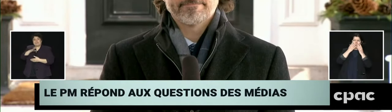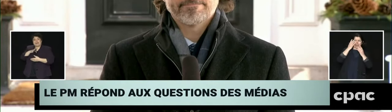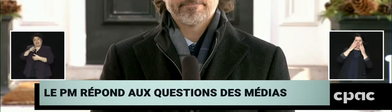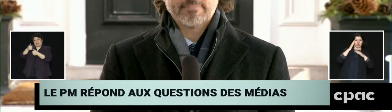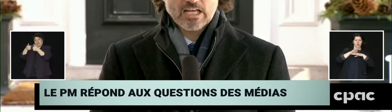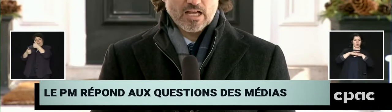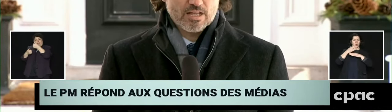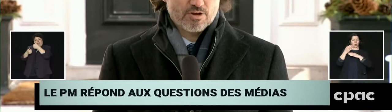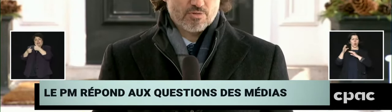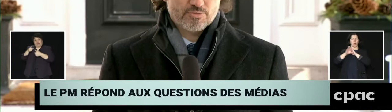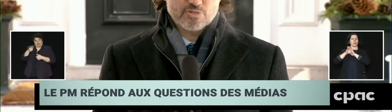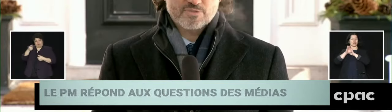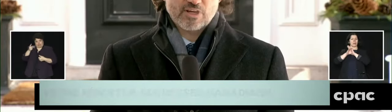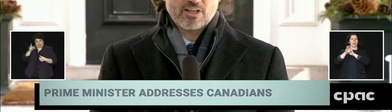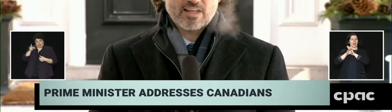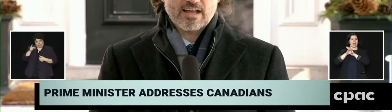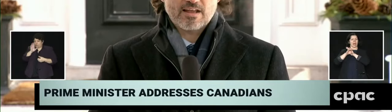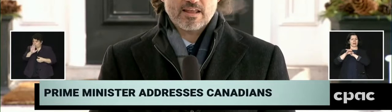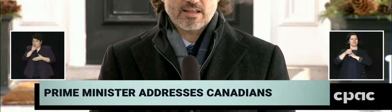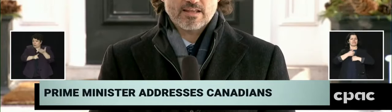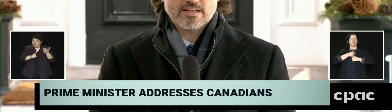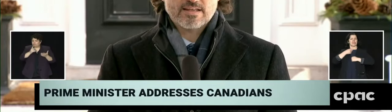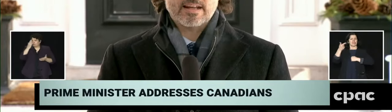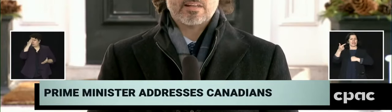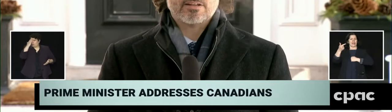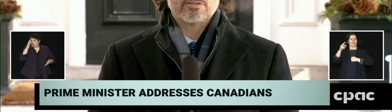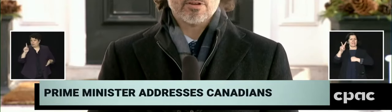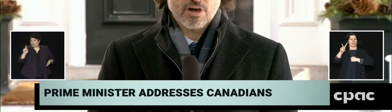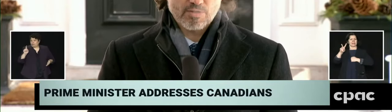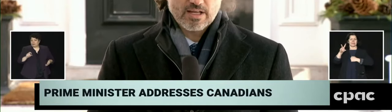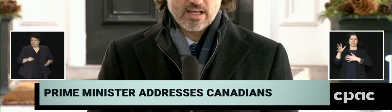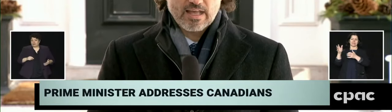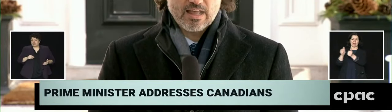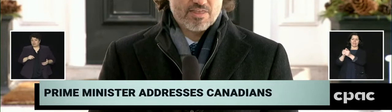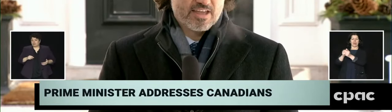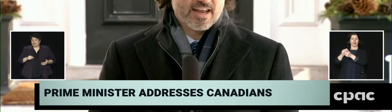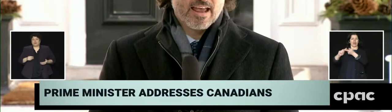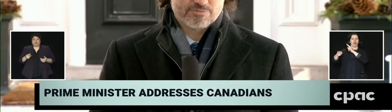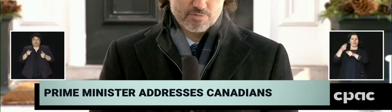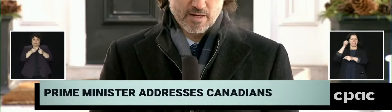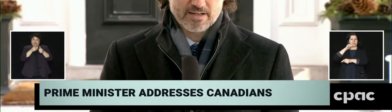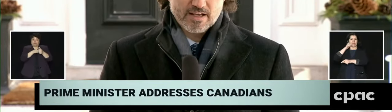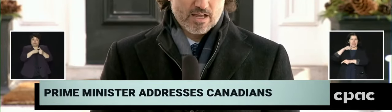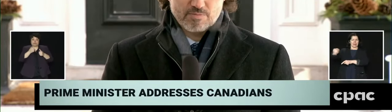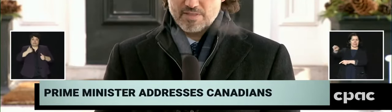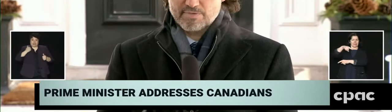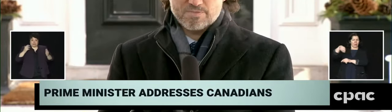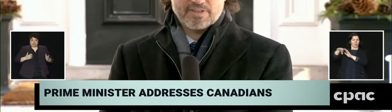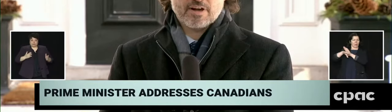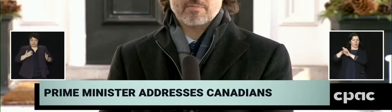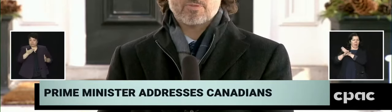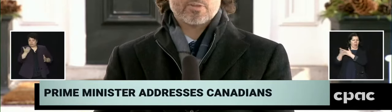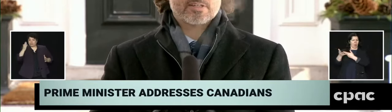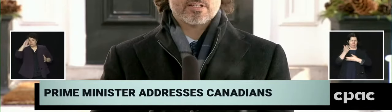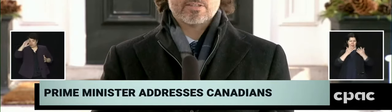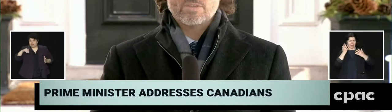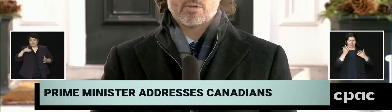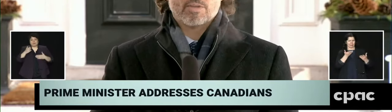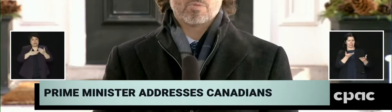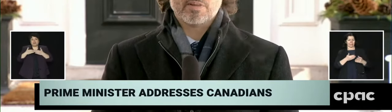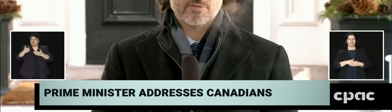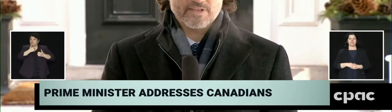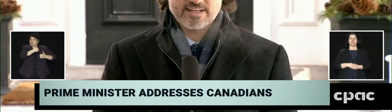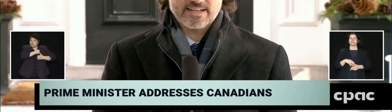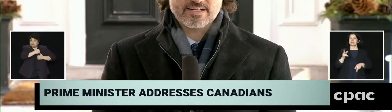knew. First of all, Canadians know that everyone, whether they're in the armed forces